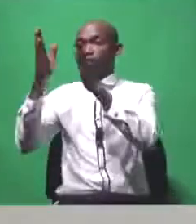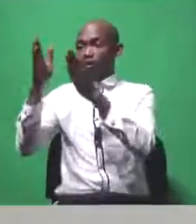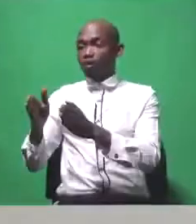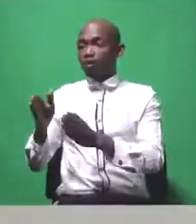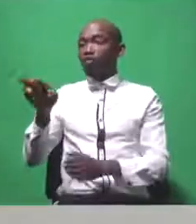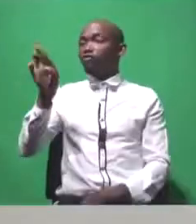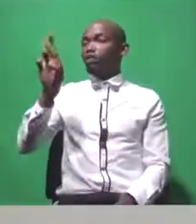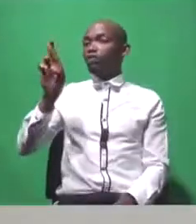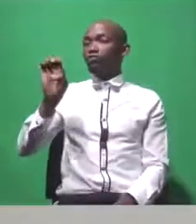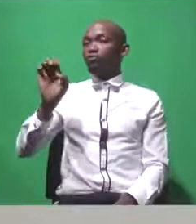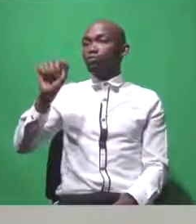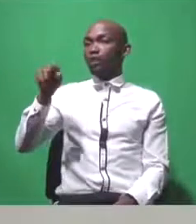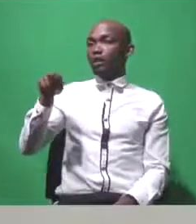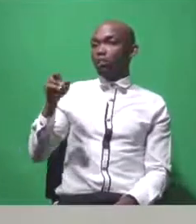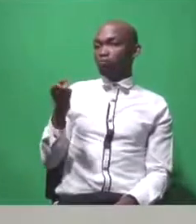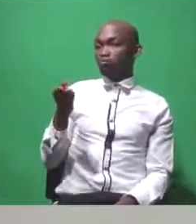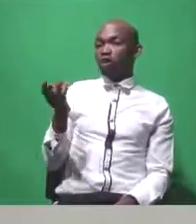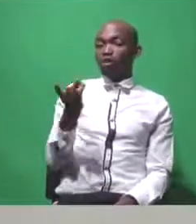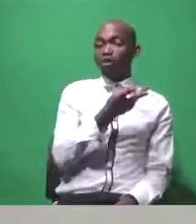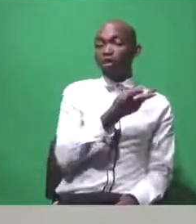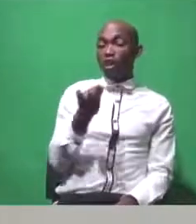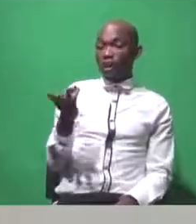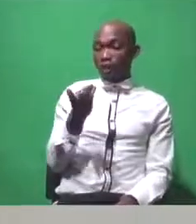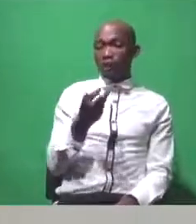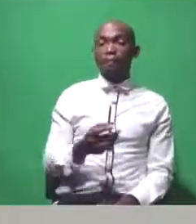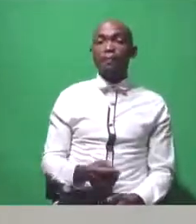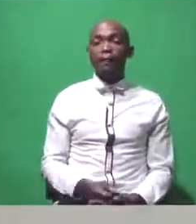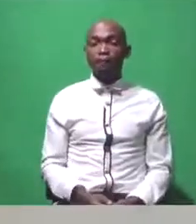and reap.